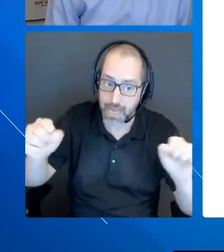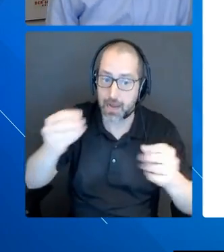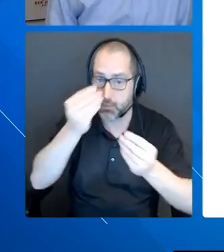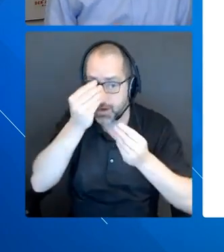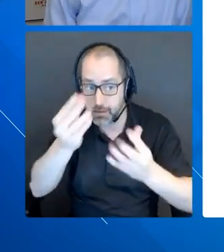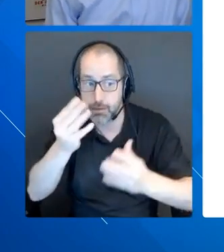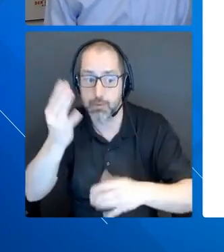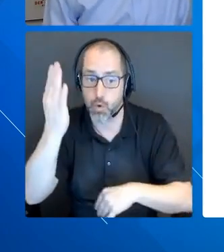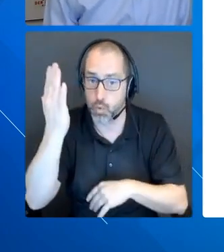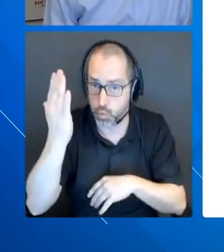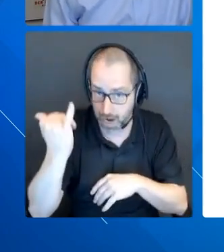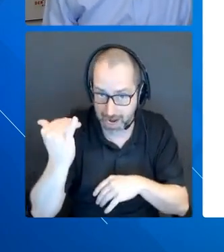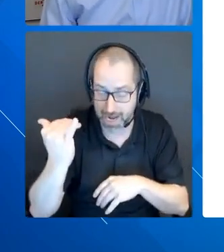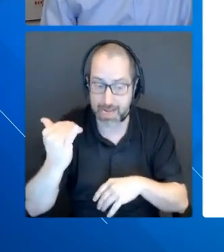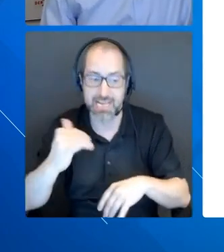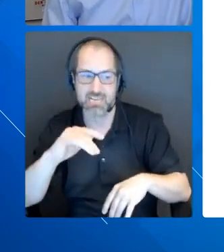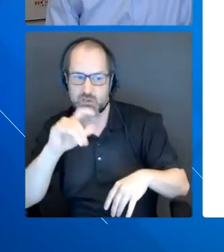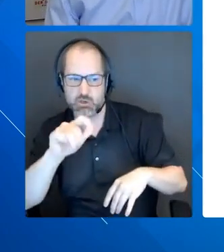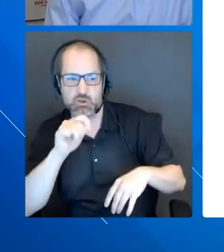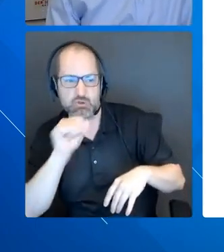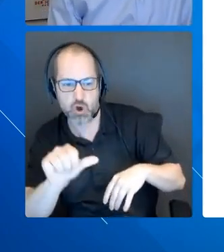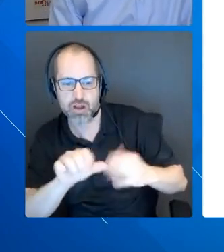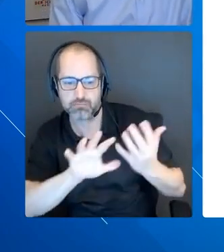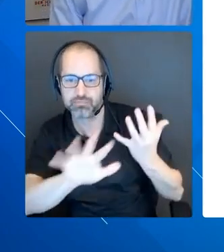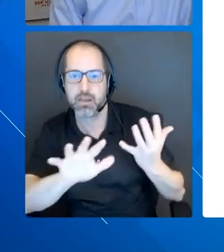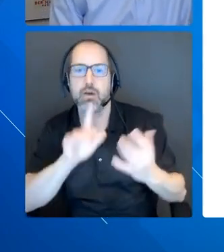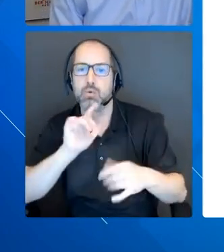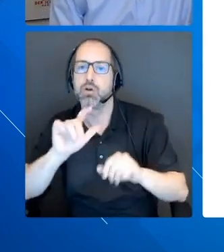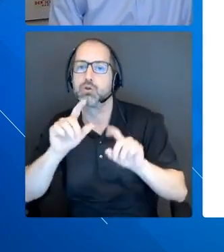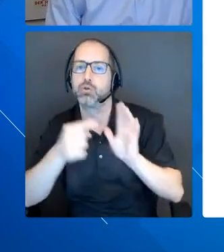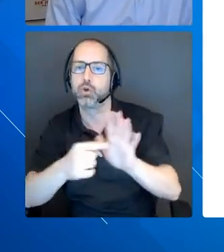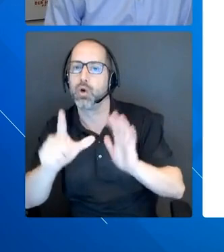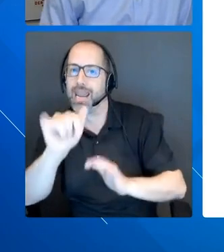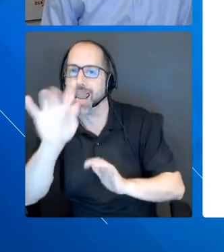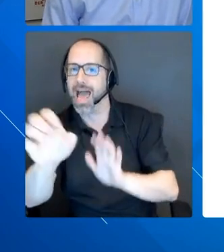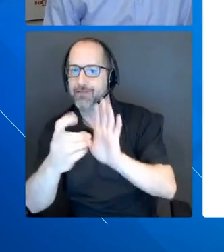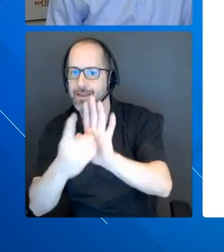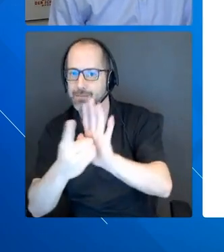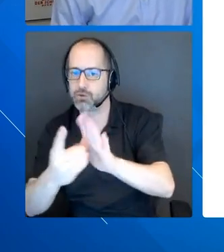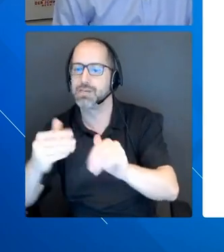shouldn't. We're going to give a live demo of this in our second hour, so please stick around.